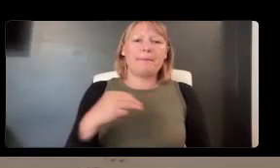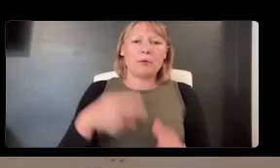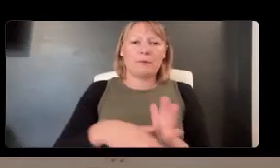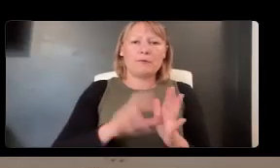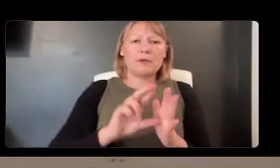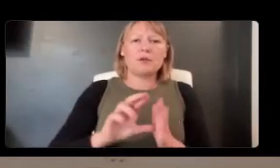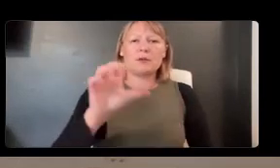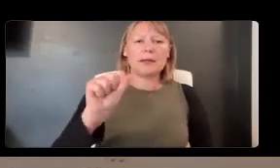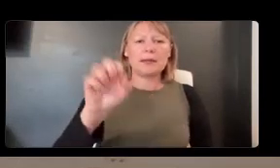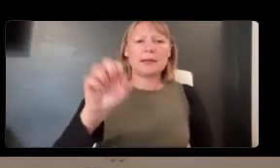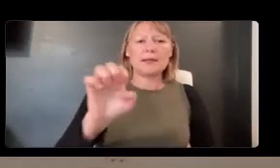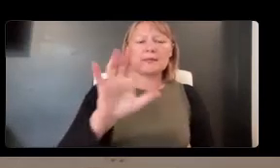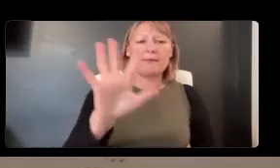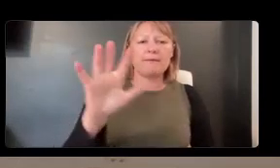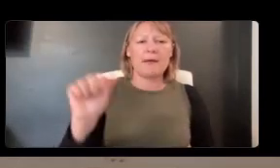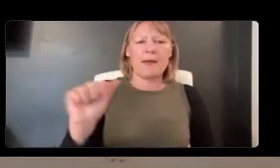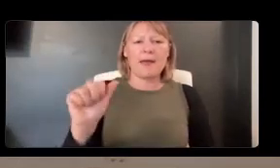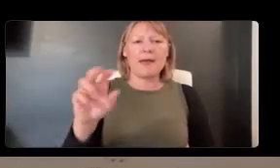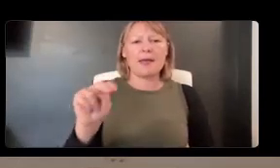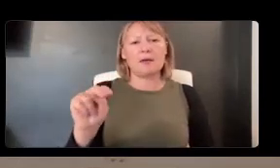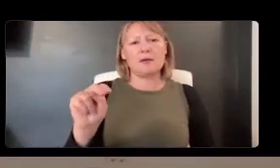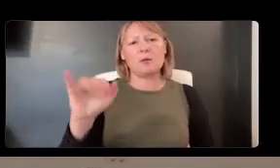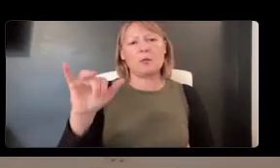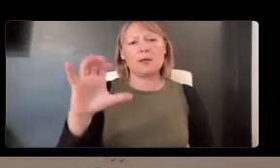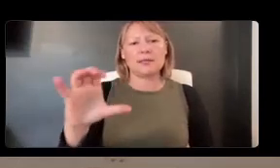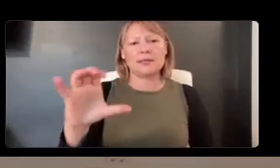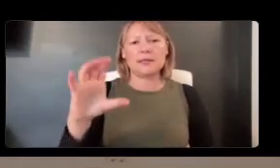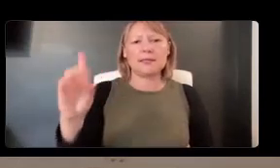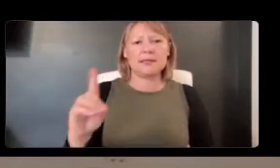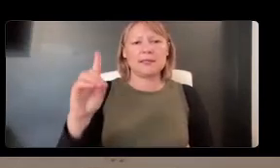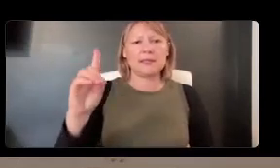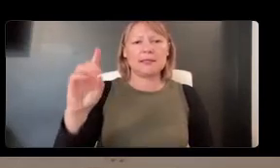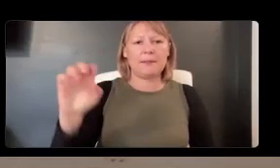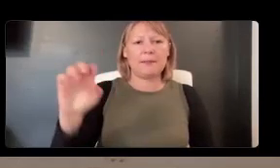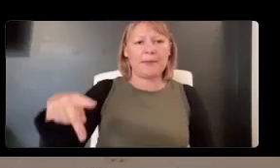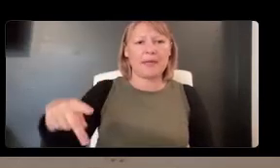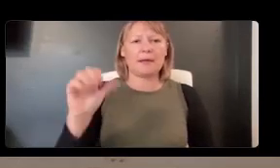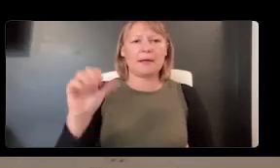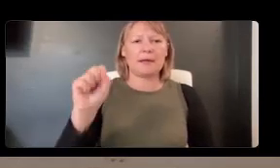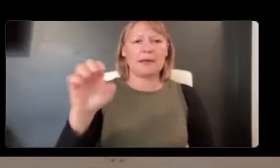5A, NYC DEP, case number